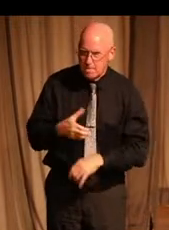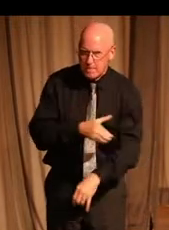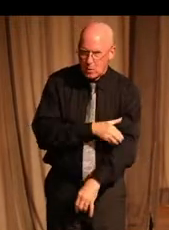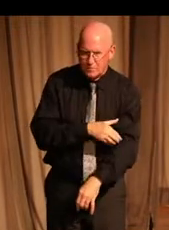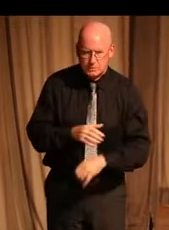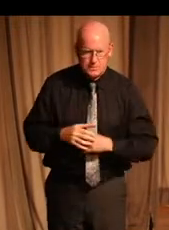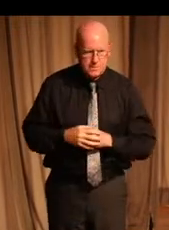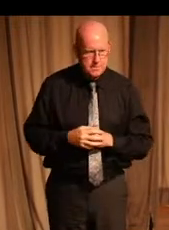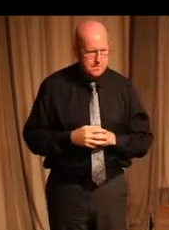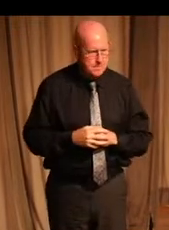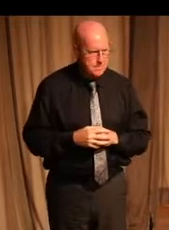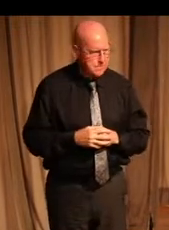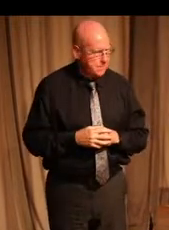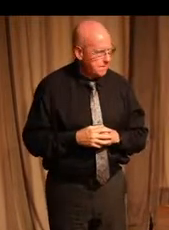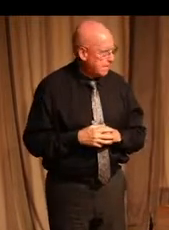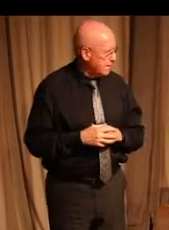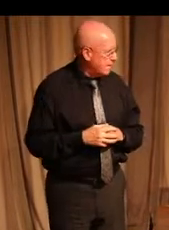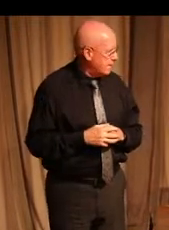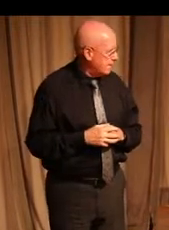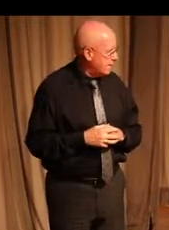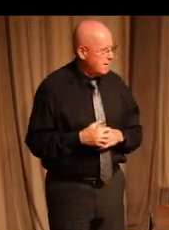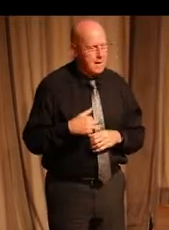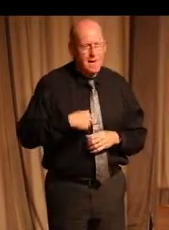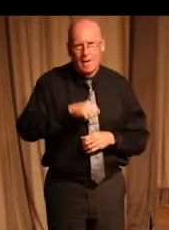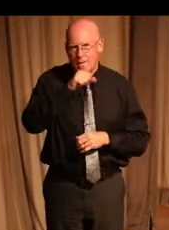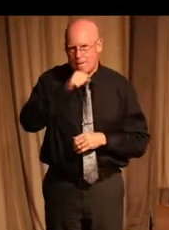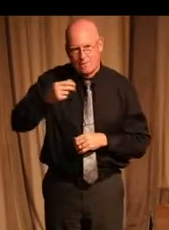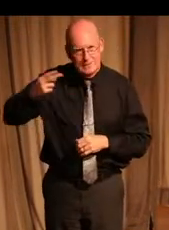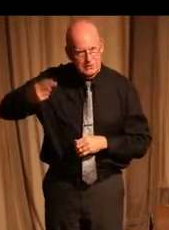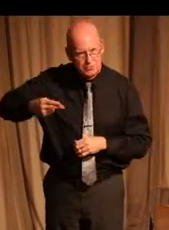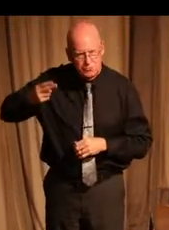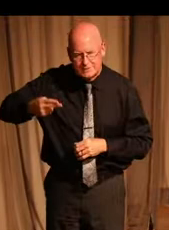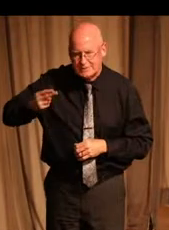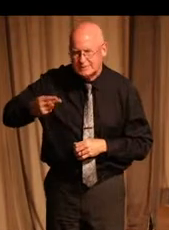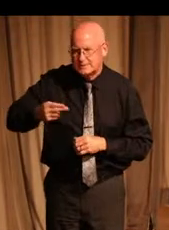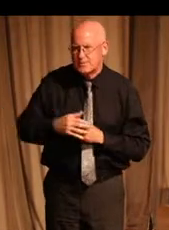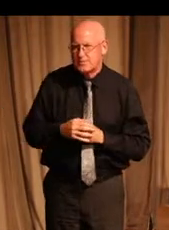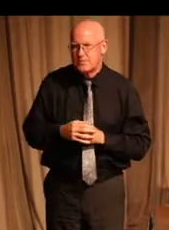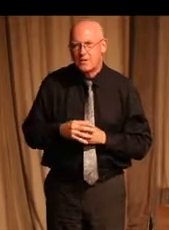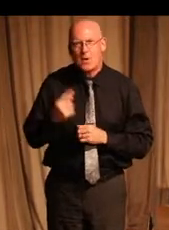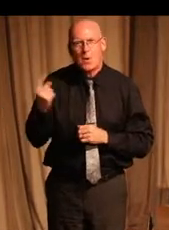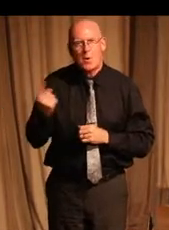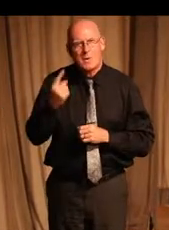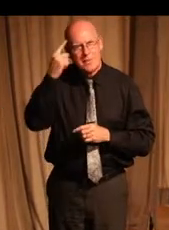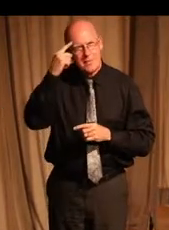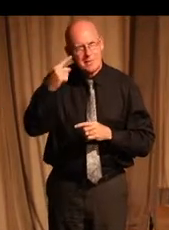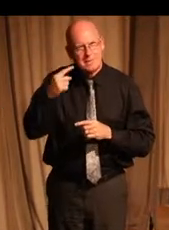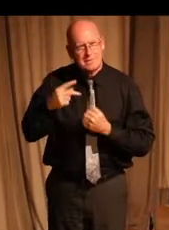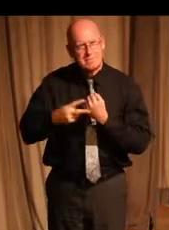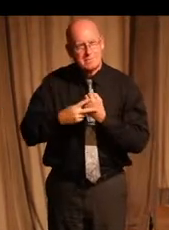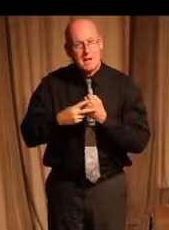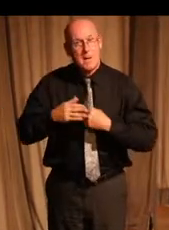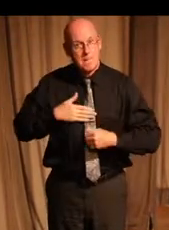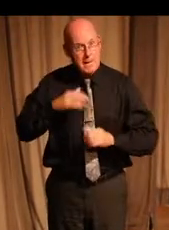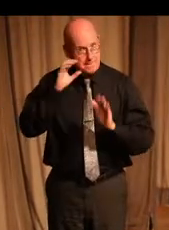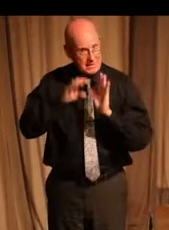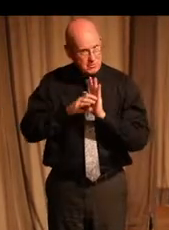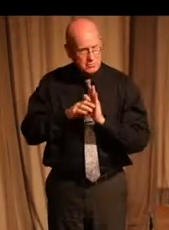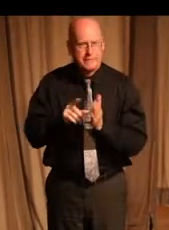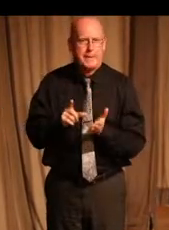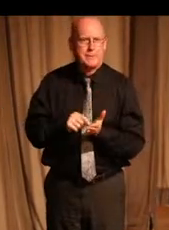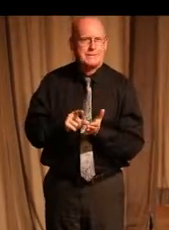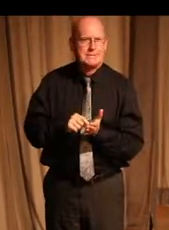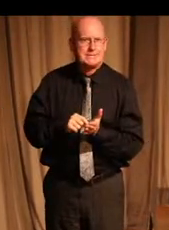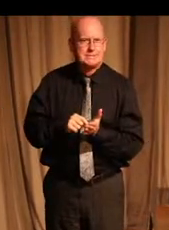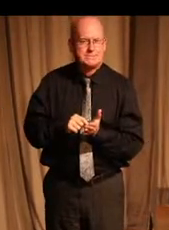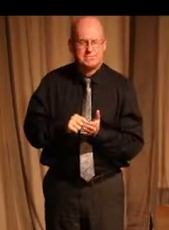I, as someone who loves history and is always digging in archives, I print out my photos still because